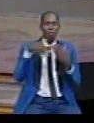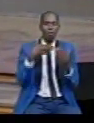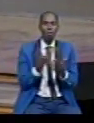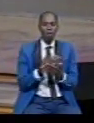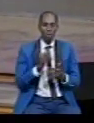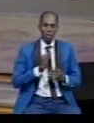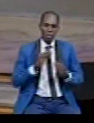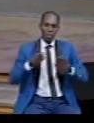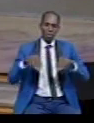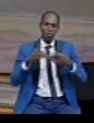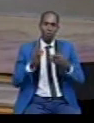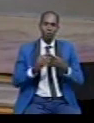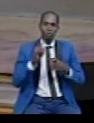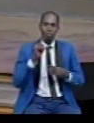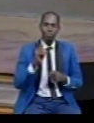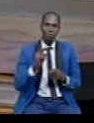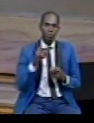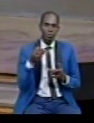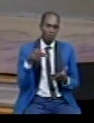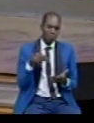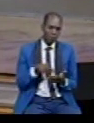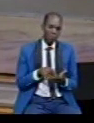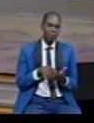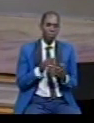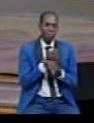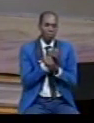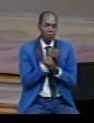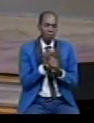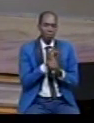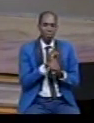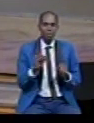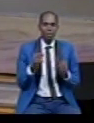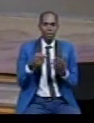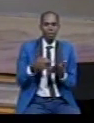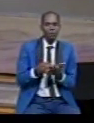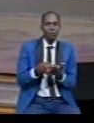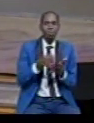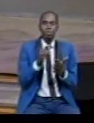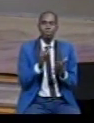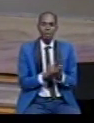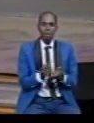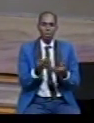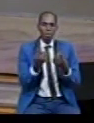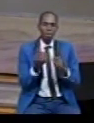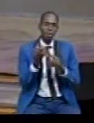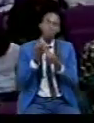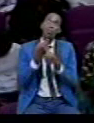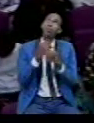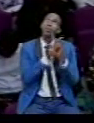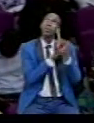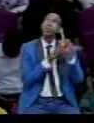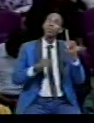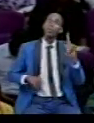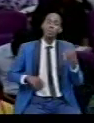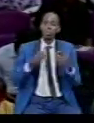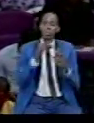delivered unto you this saving gospel that came from the Lord." It says, that which I